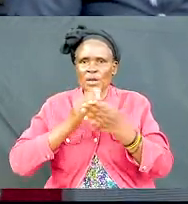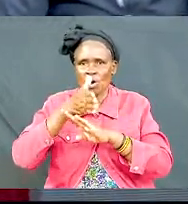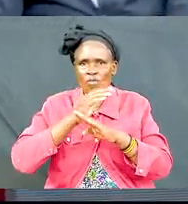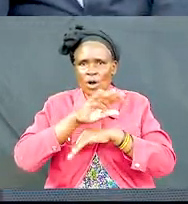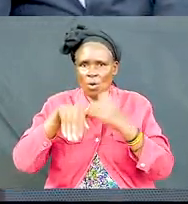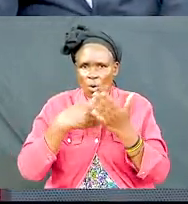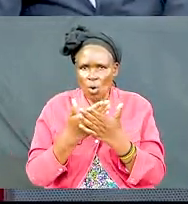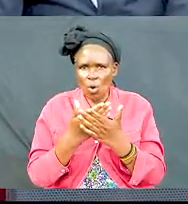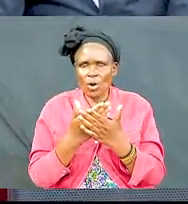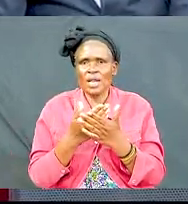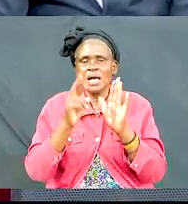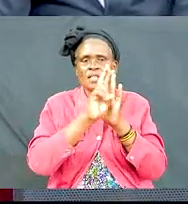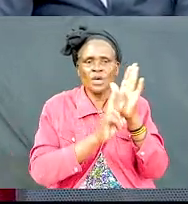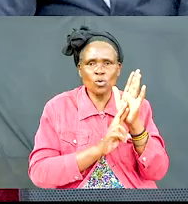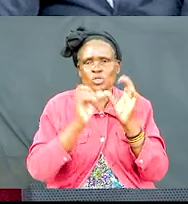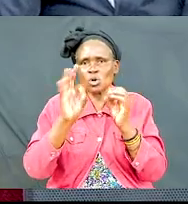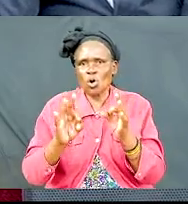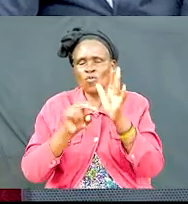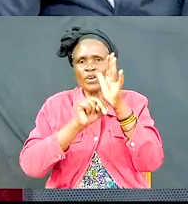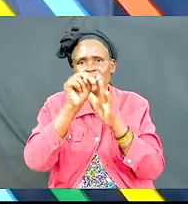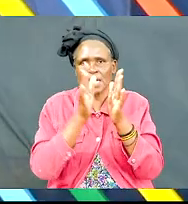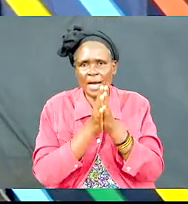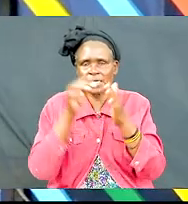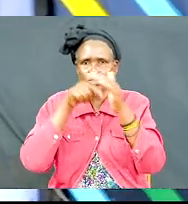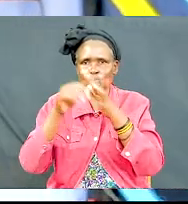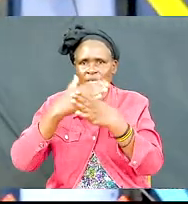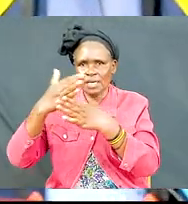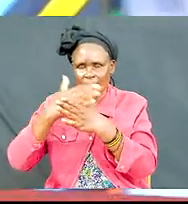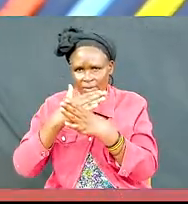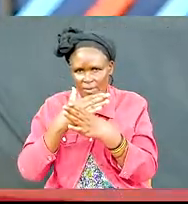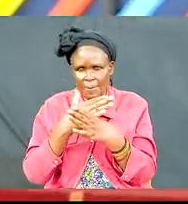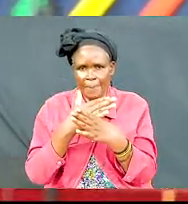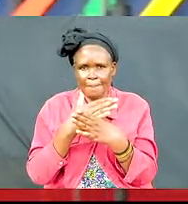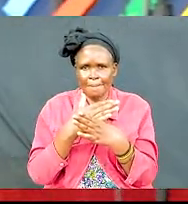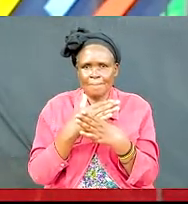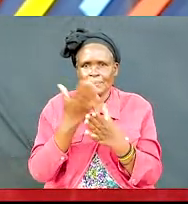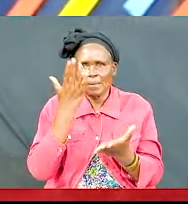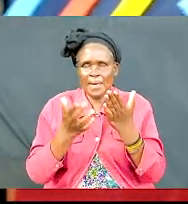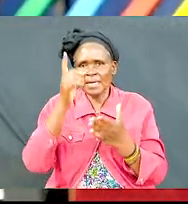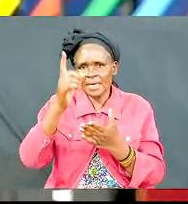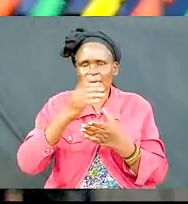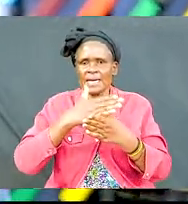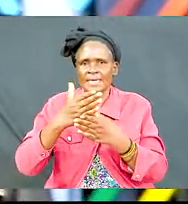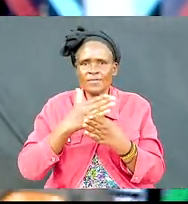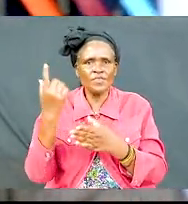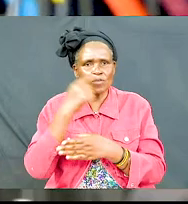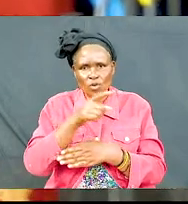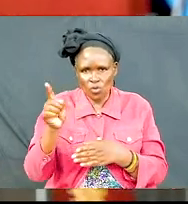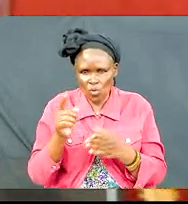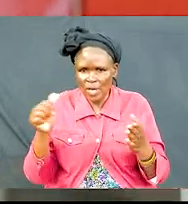all the rules of nature and to intervene into the affairs of man. May he intervene for you wherever you are